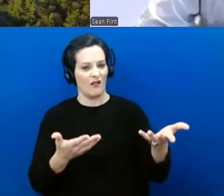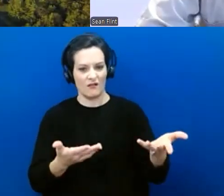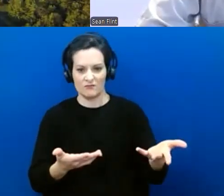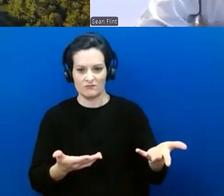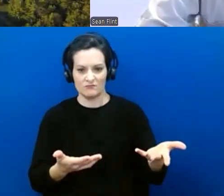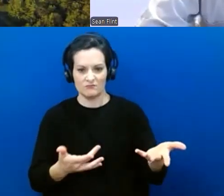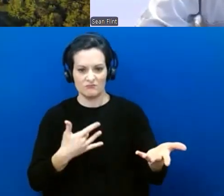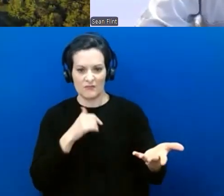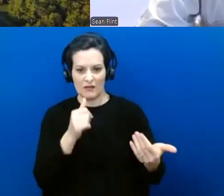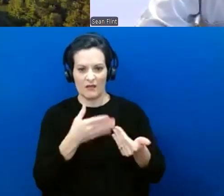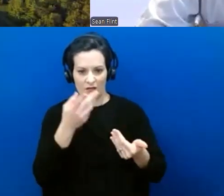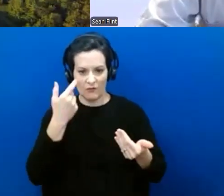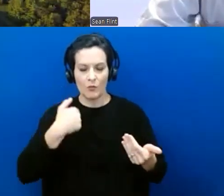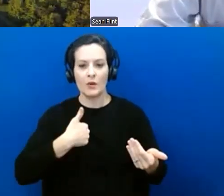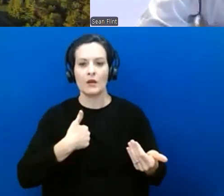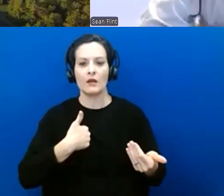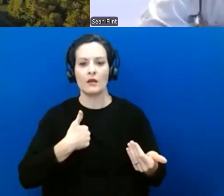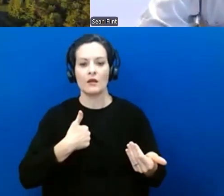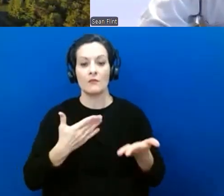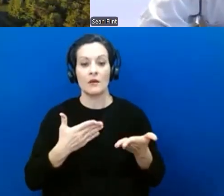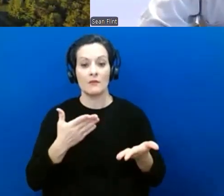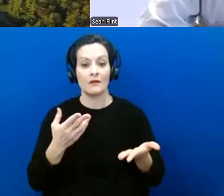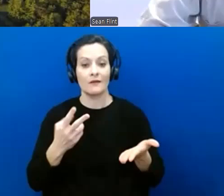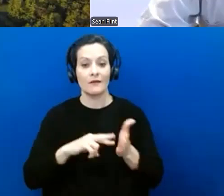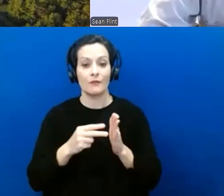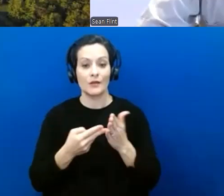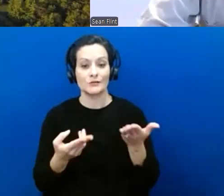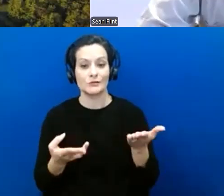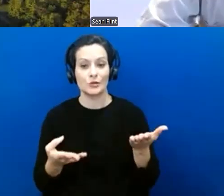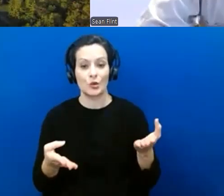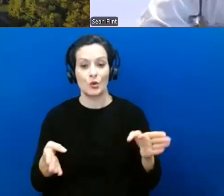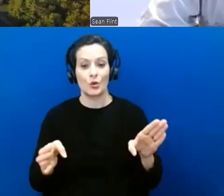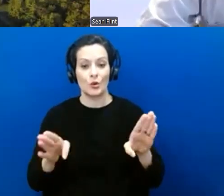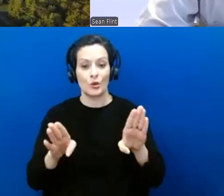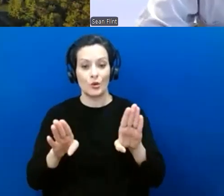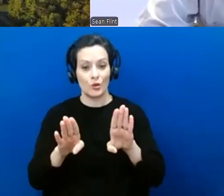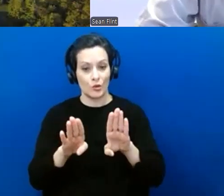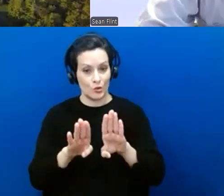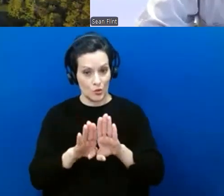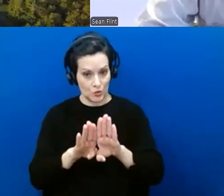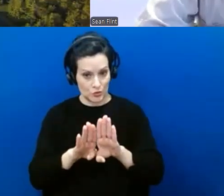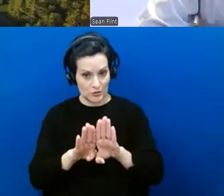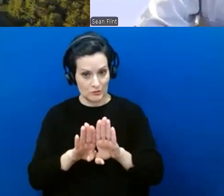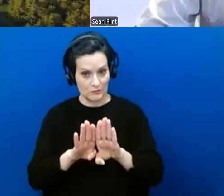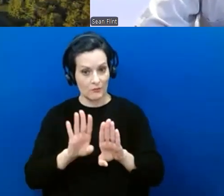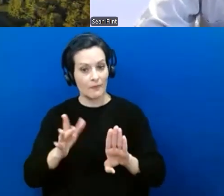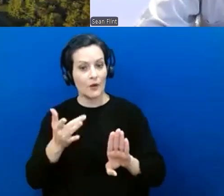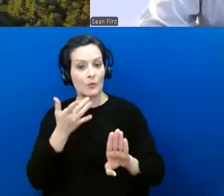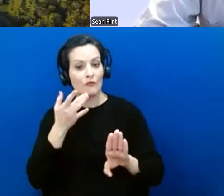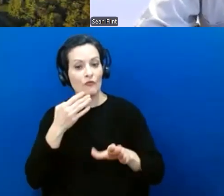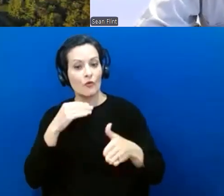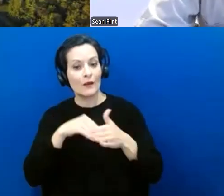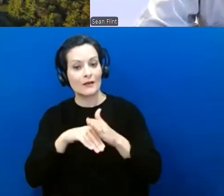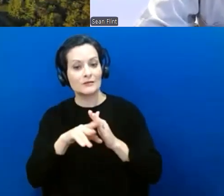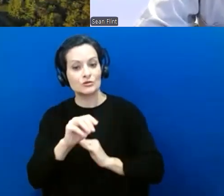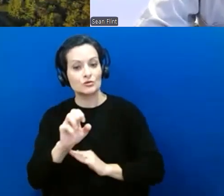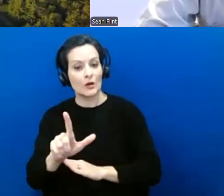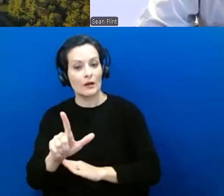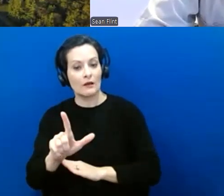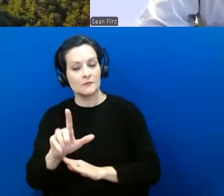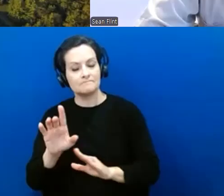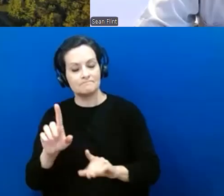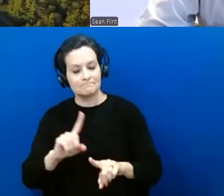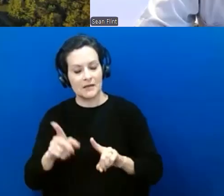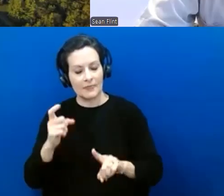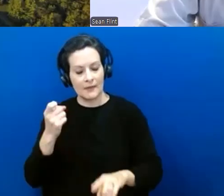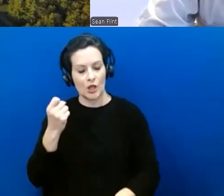management entails, if it means temporarily closing a preferred access trail, for example. But I think that they